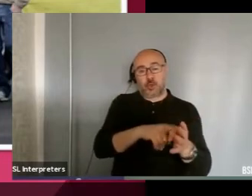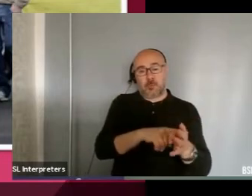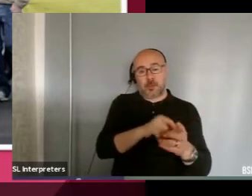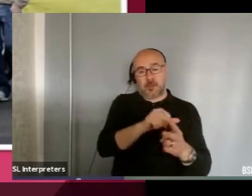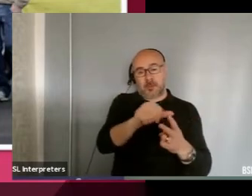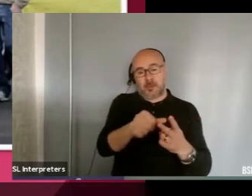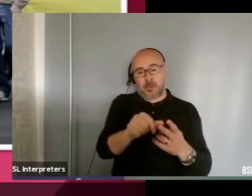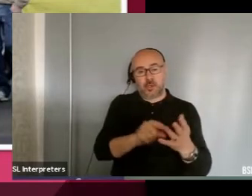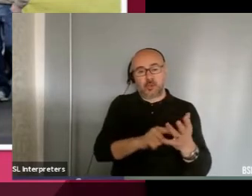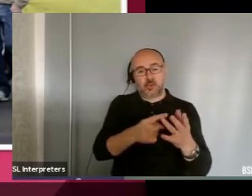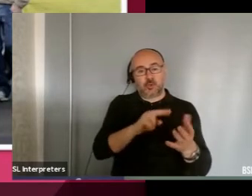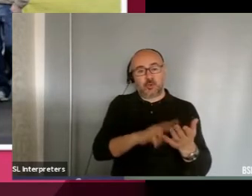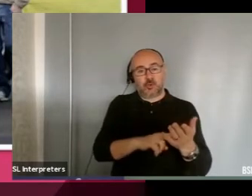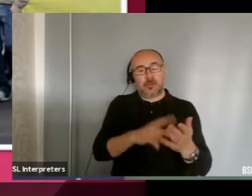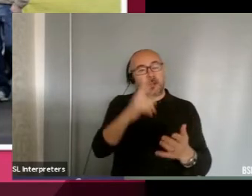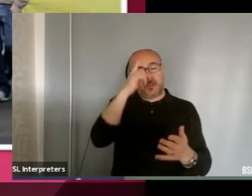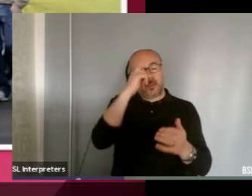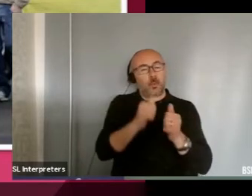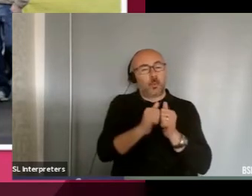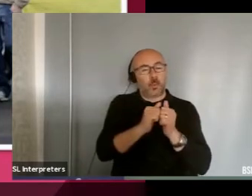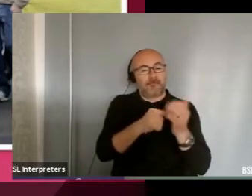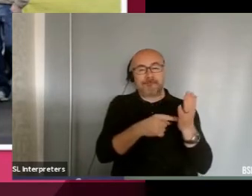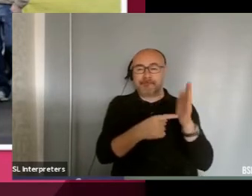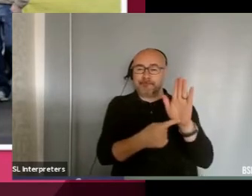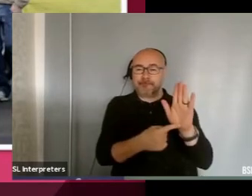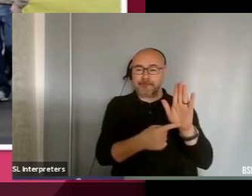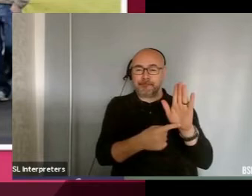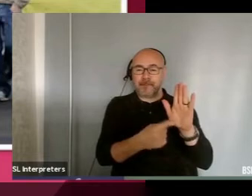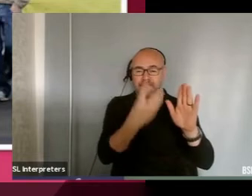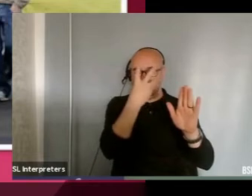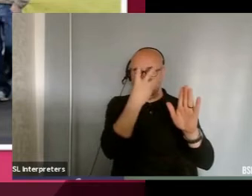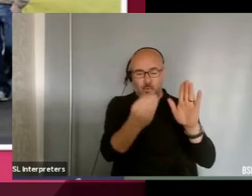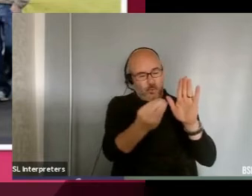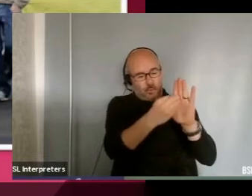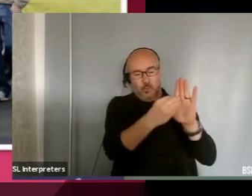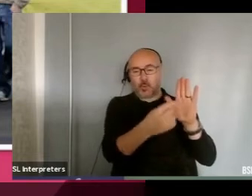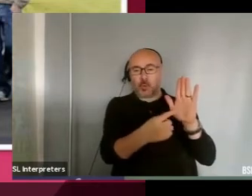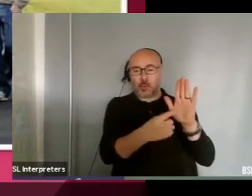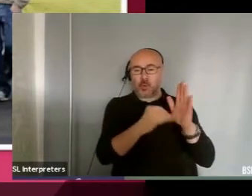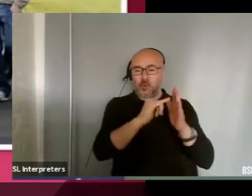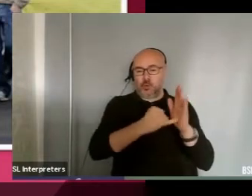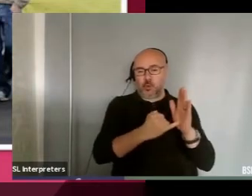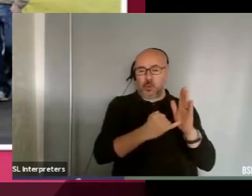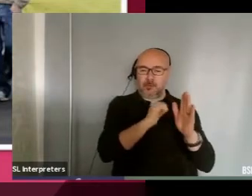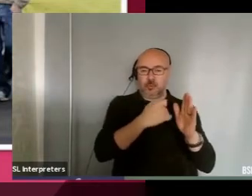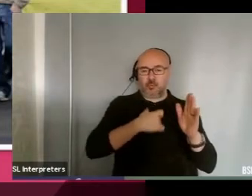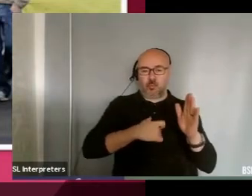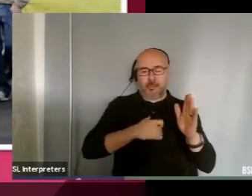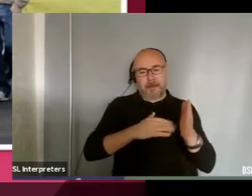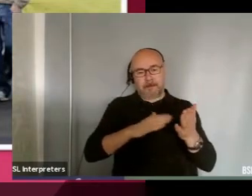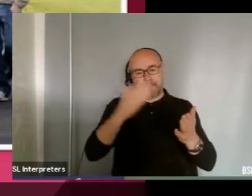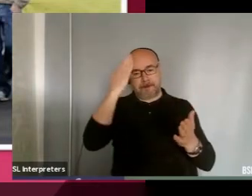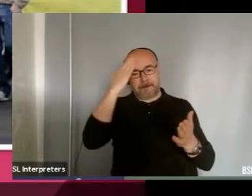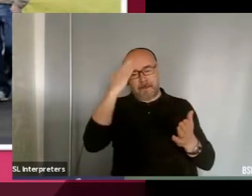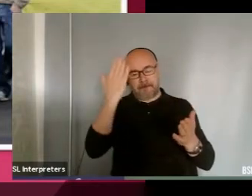photos of Joan as a mum, Joan as a wife, and I had